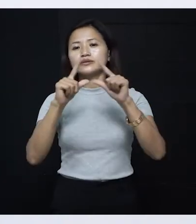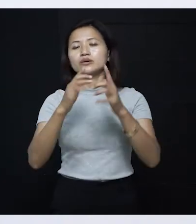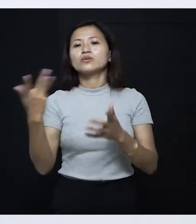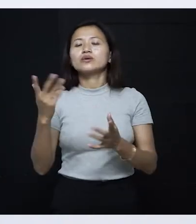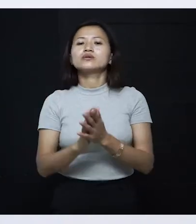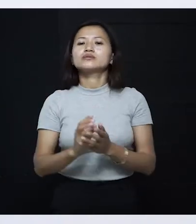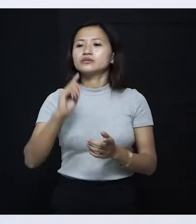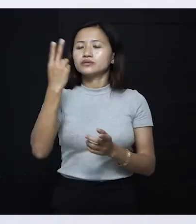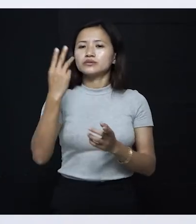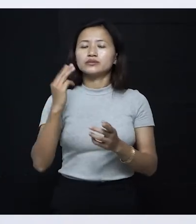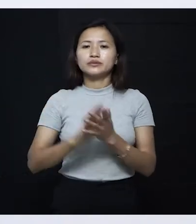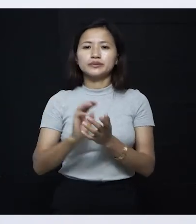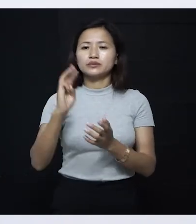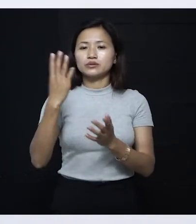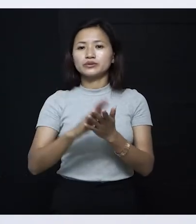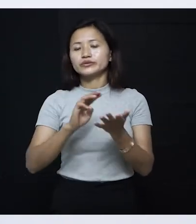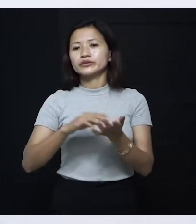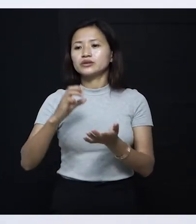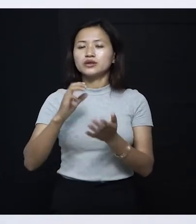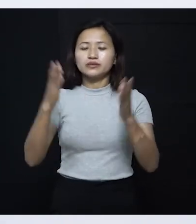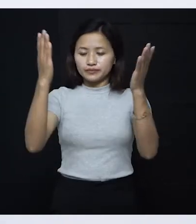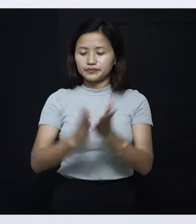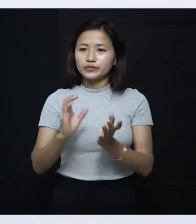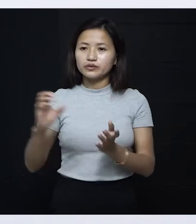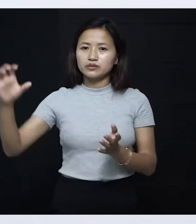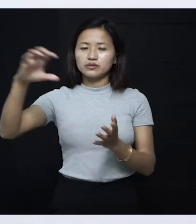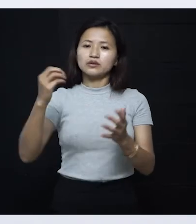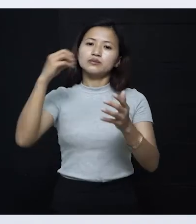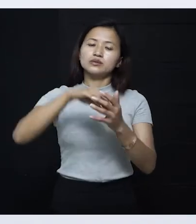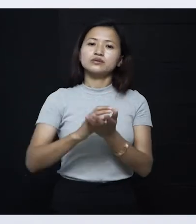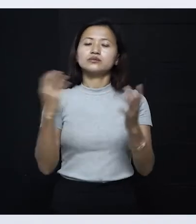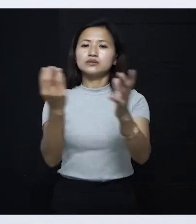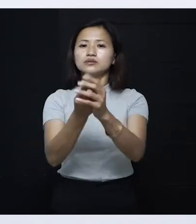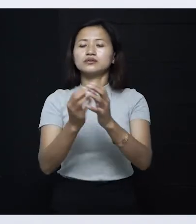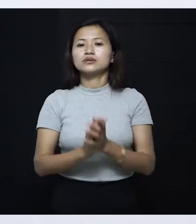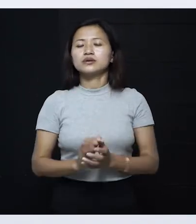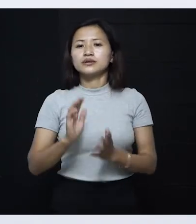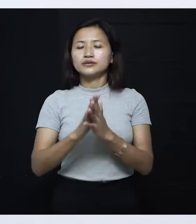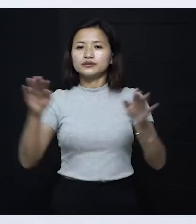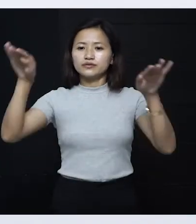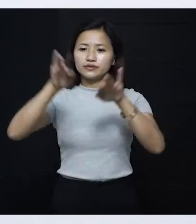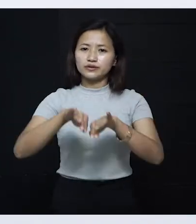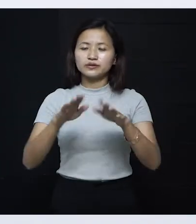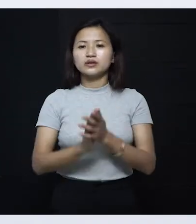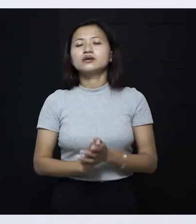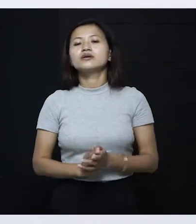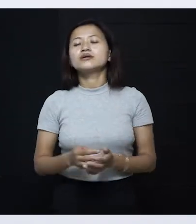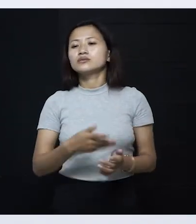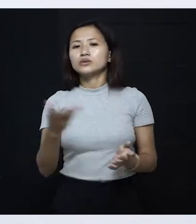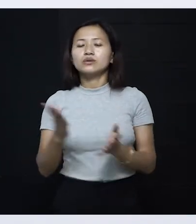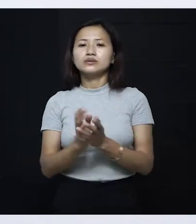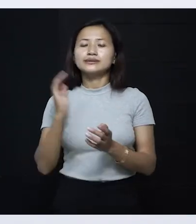three countries, that is Bangladesh, Myanmar and Thailand, they merge together, okay, at a valley, and that valley is called as